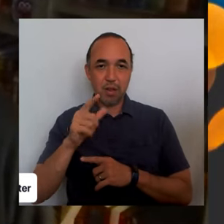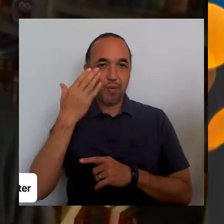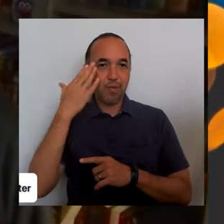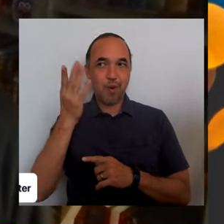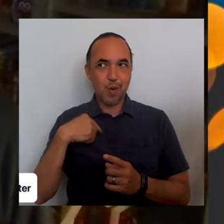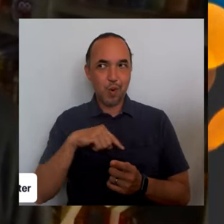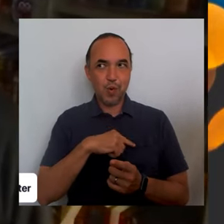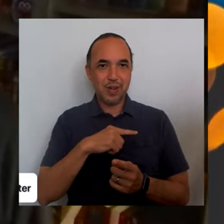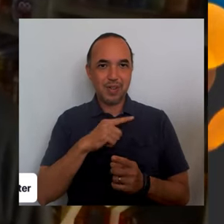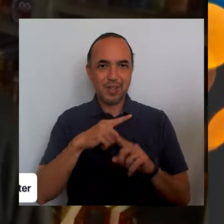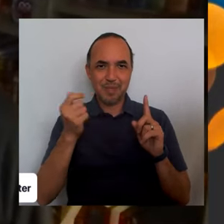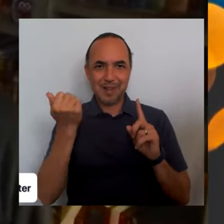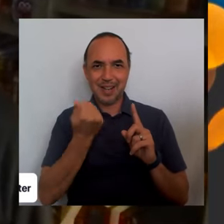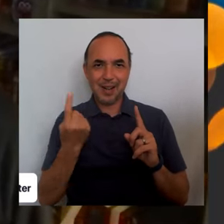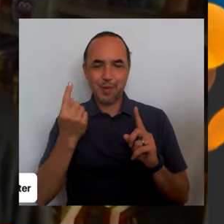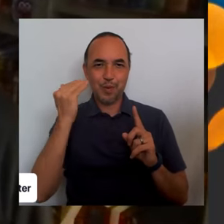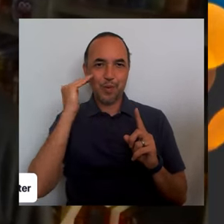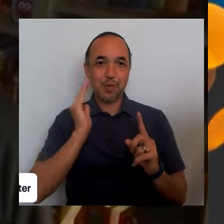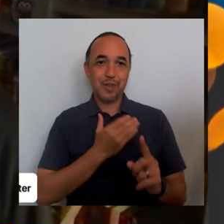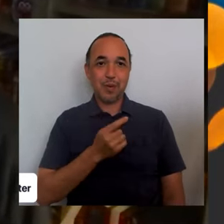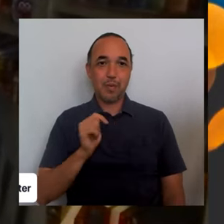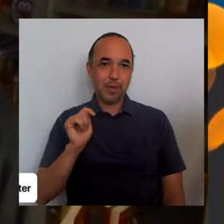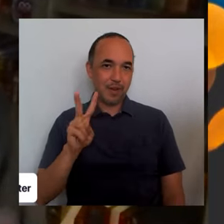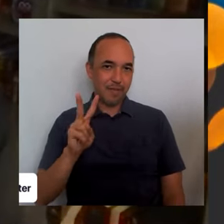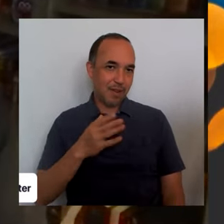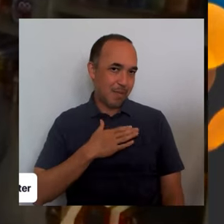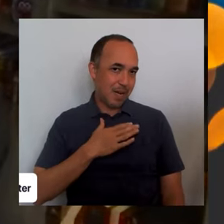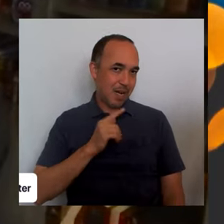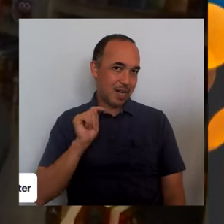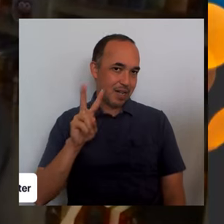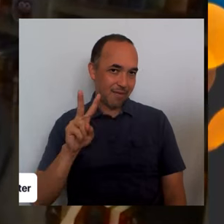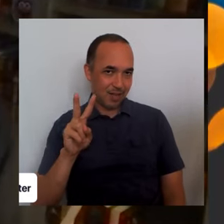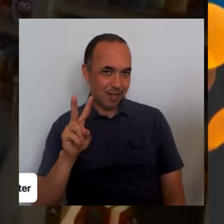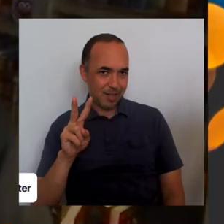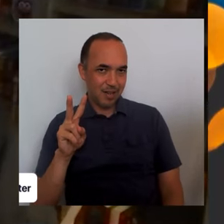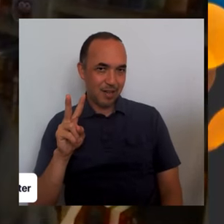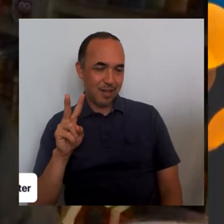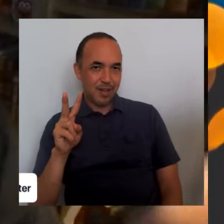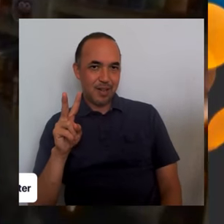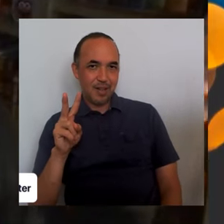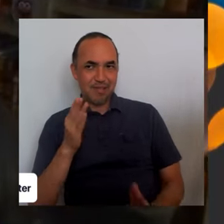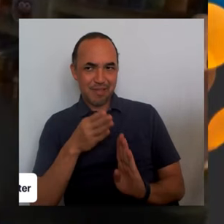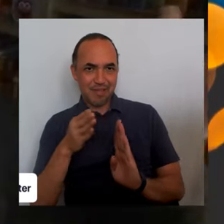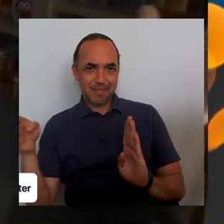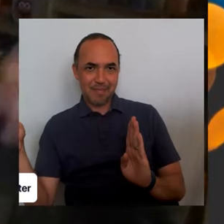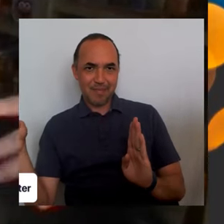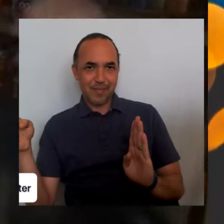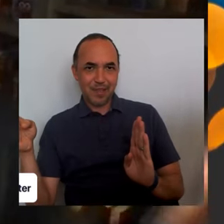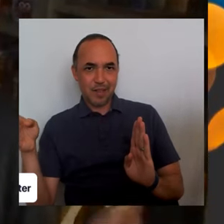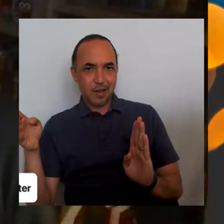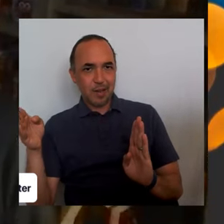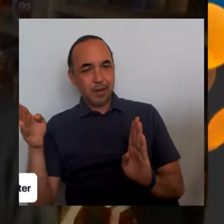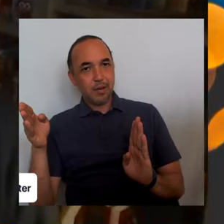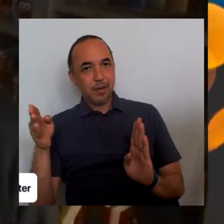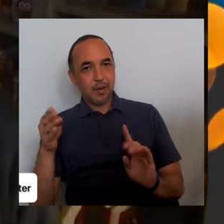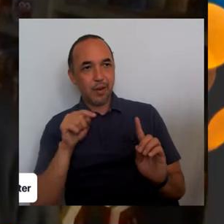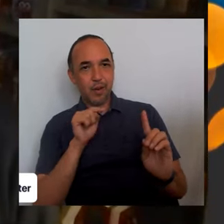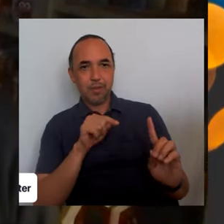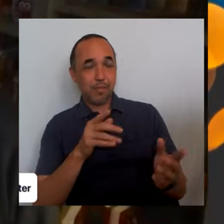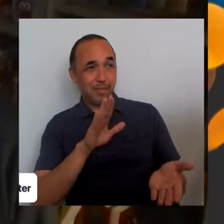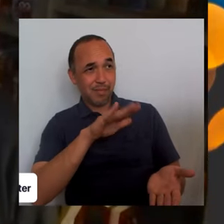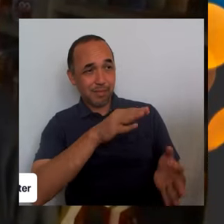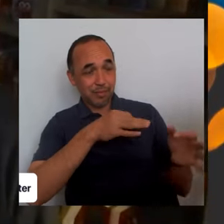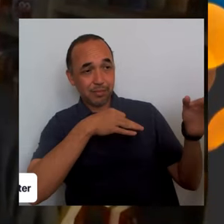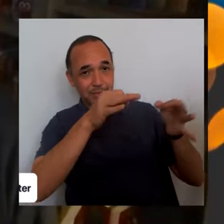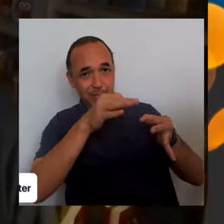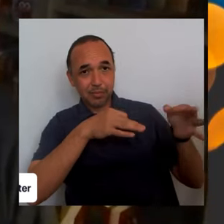shows that I've been on, especially with, you know, Ghost Hunters, of course, I go through, you know, you need to know what people